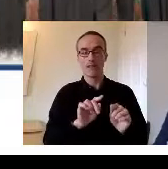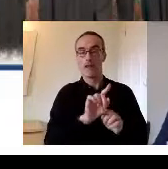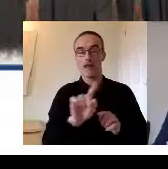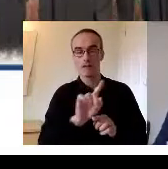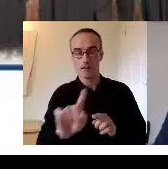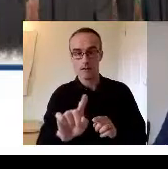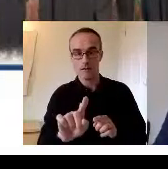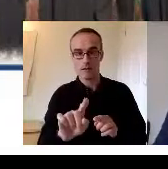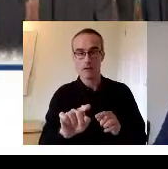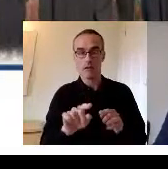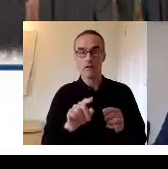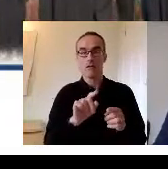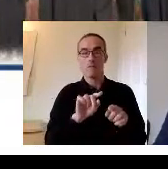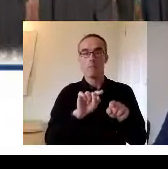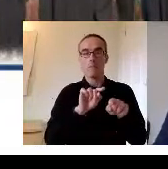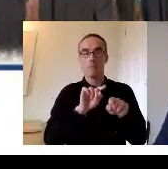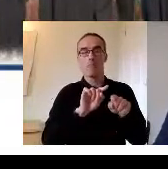keep on that.